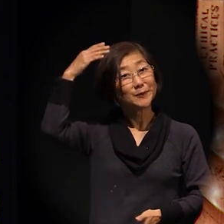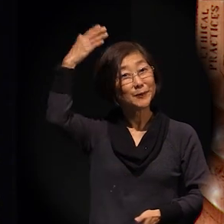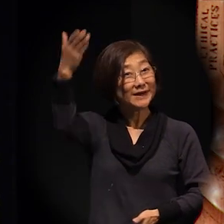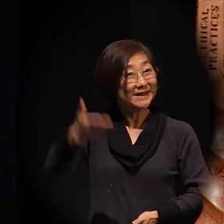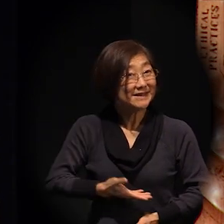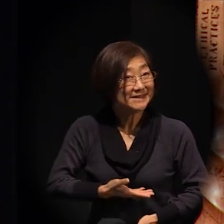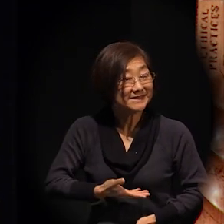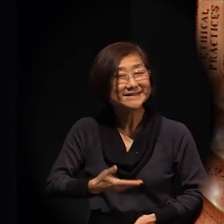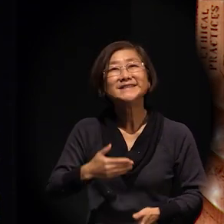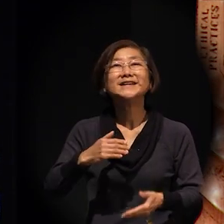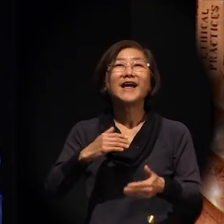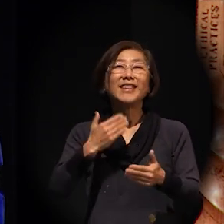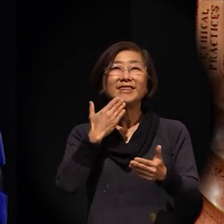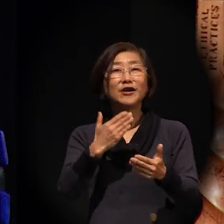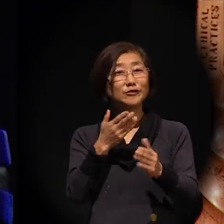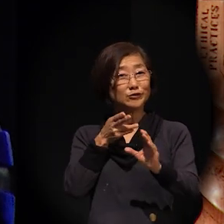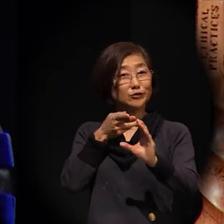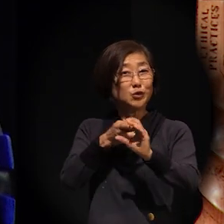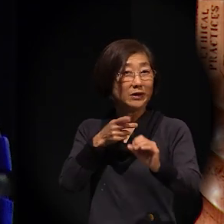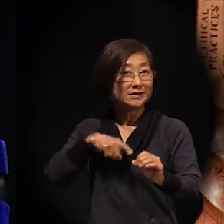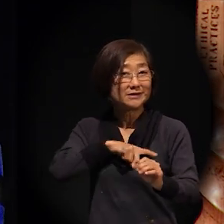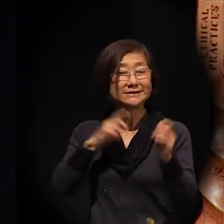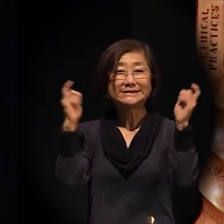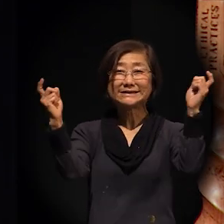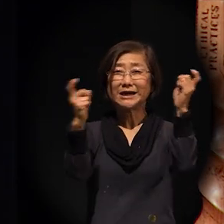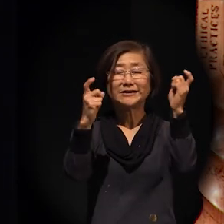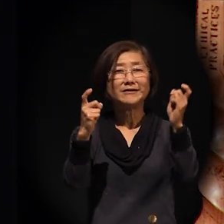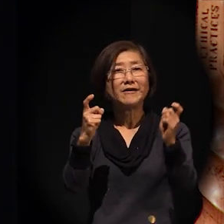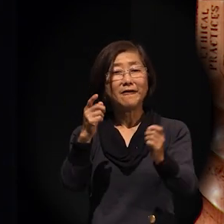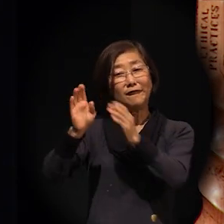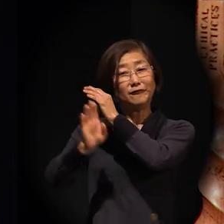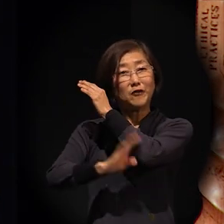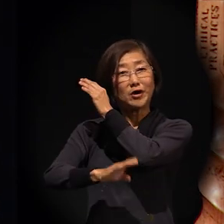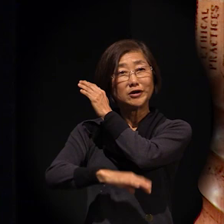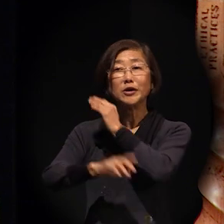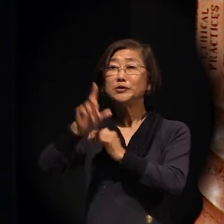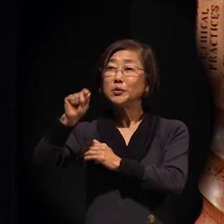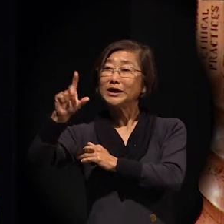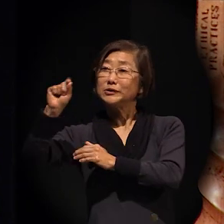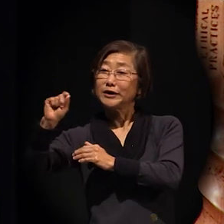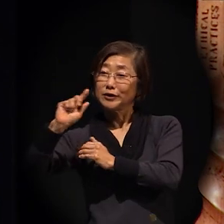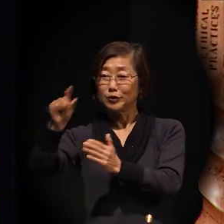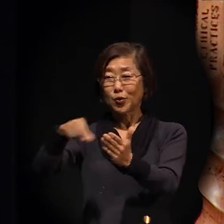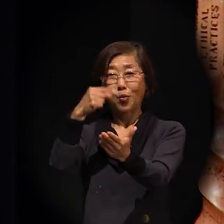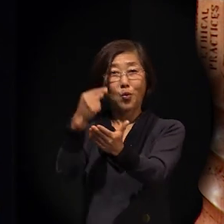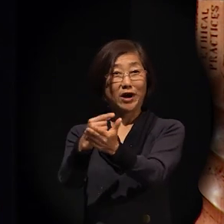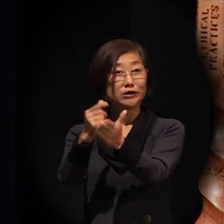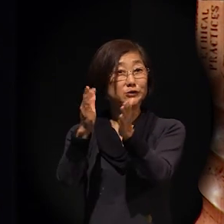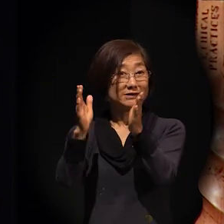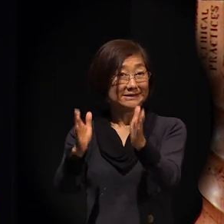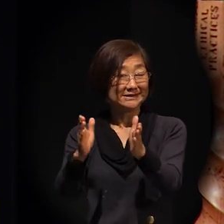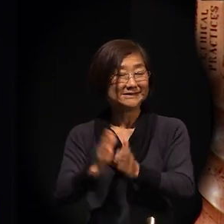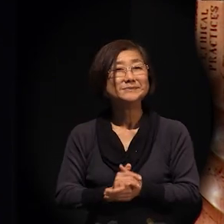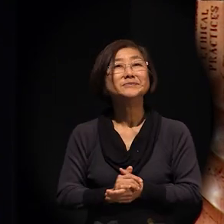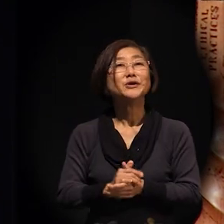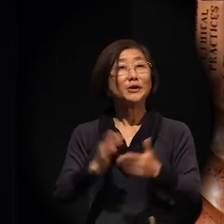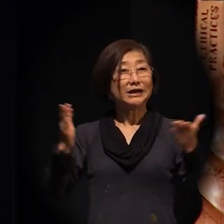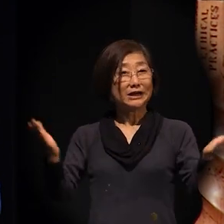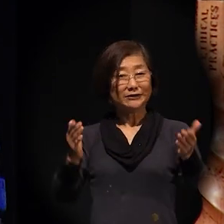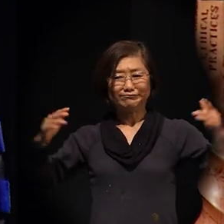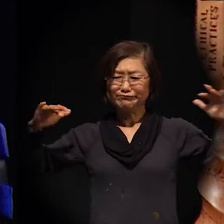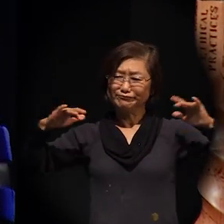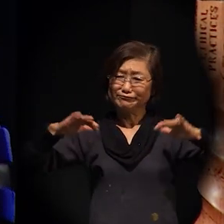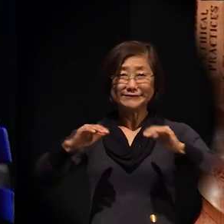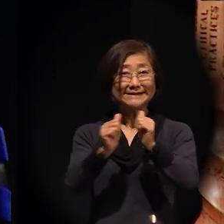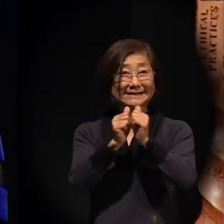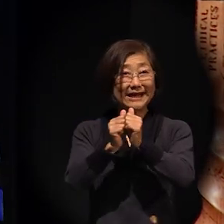Greetings. Thank you for joining us to celebrate our fall 2020 graduates. We